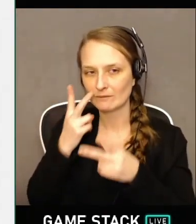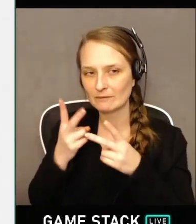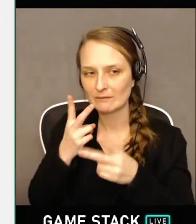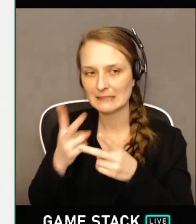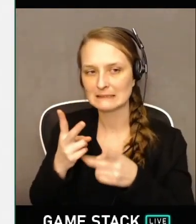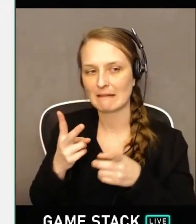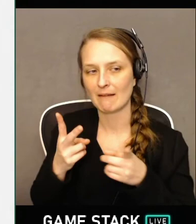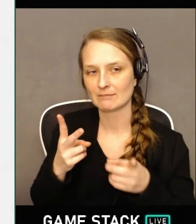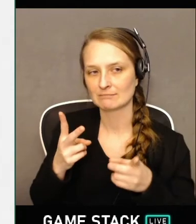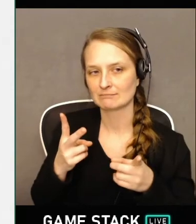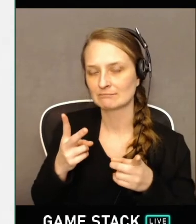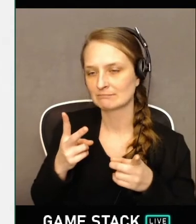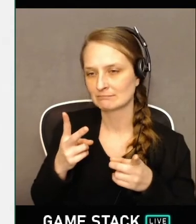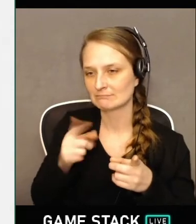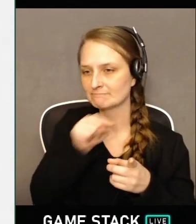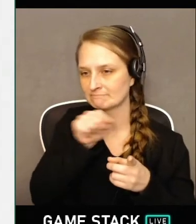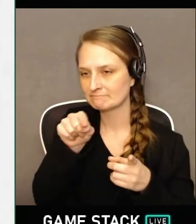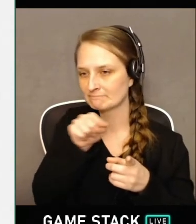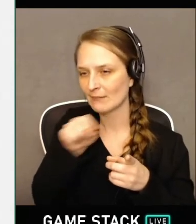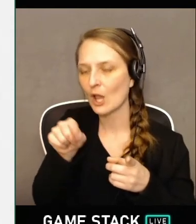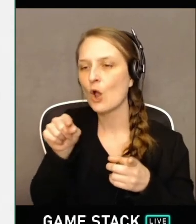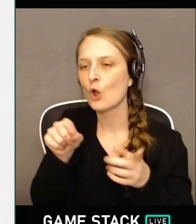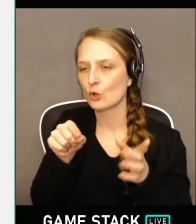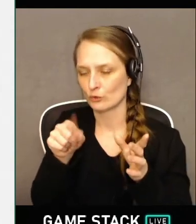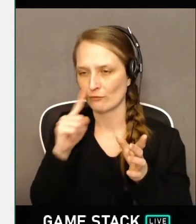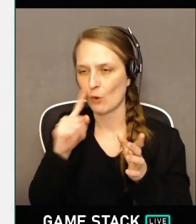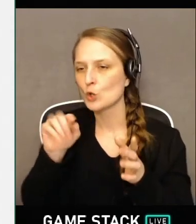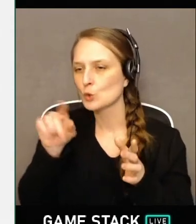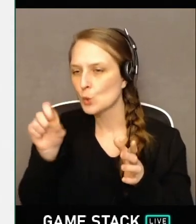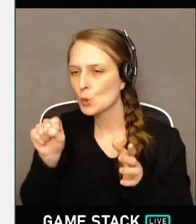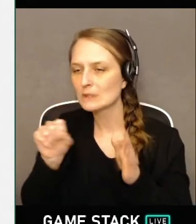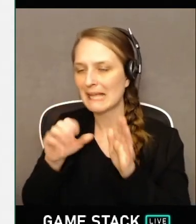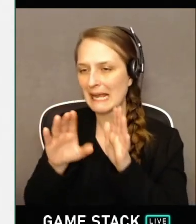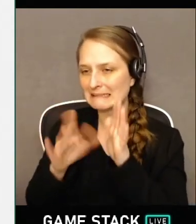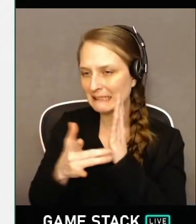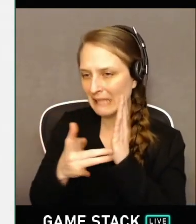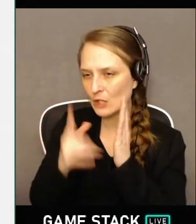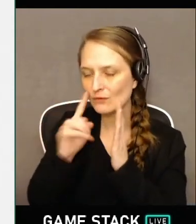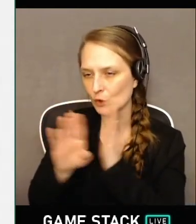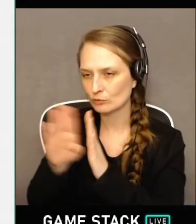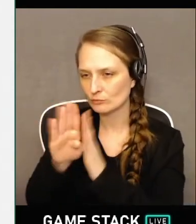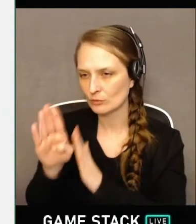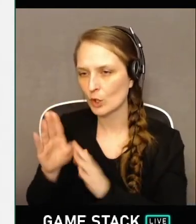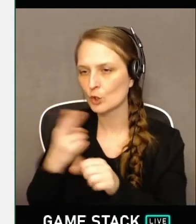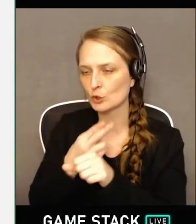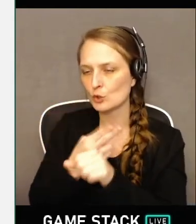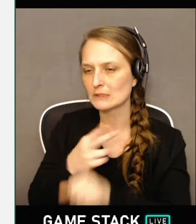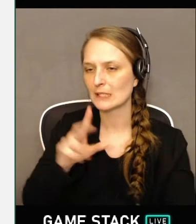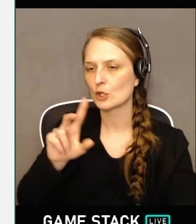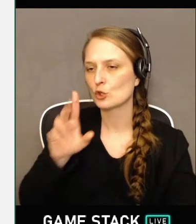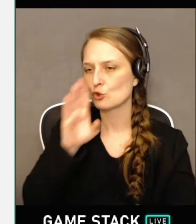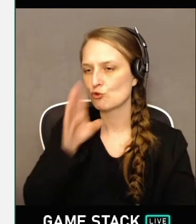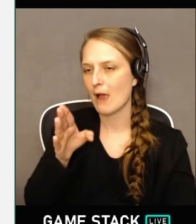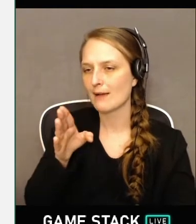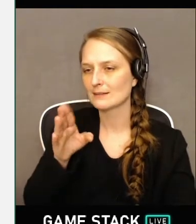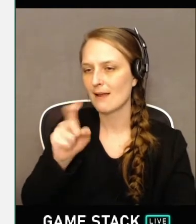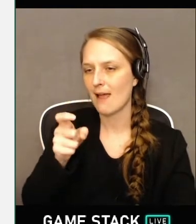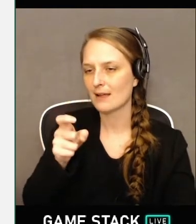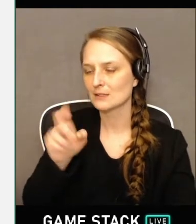about AMD and our tools and technologies for developers using DirectX 12 Ultimate.